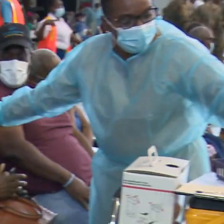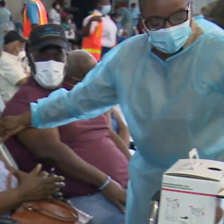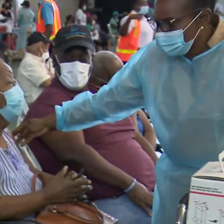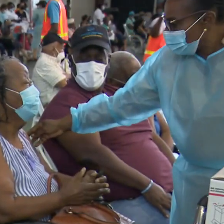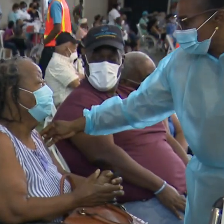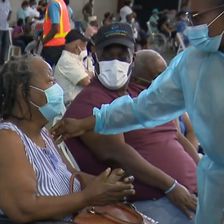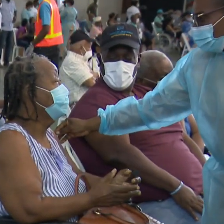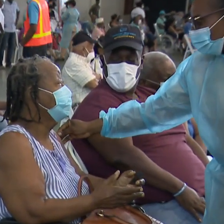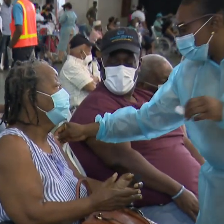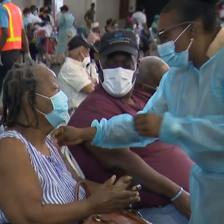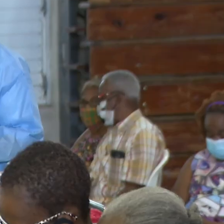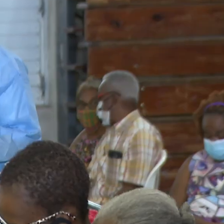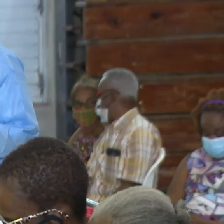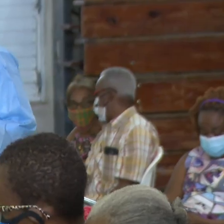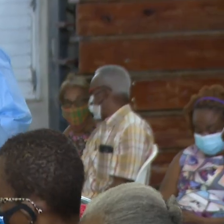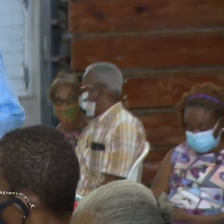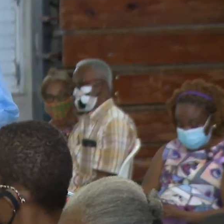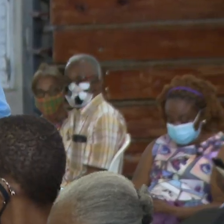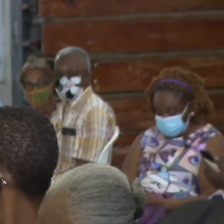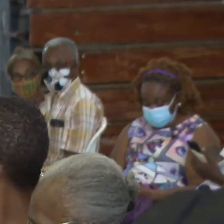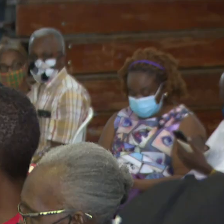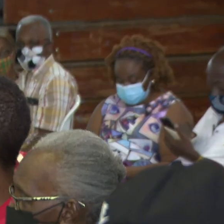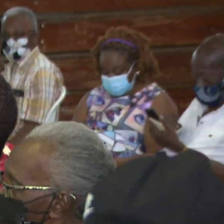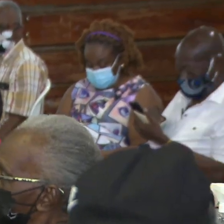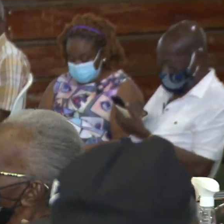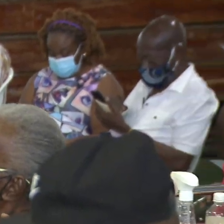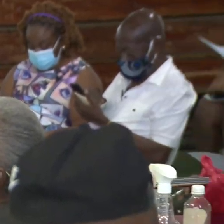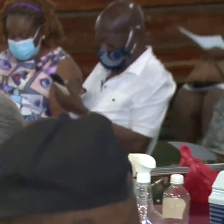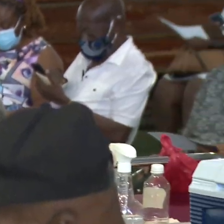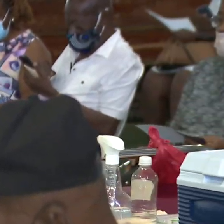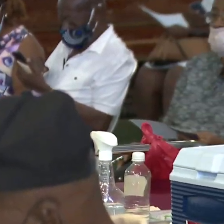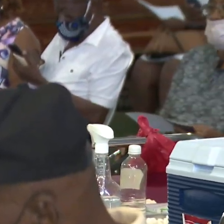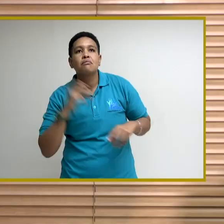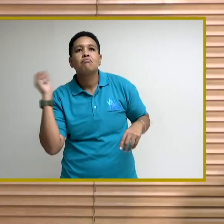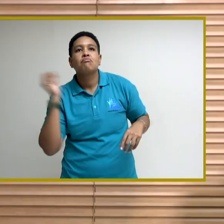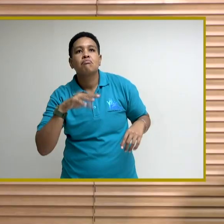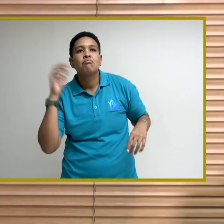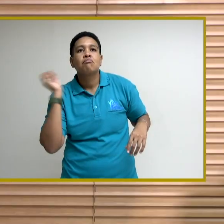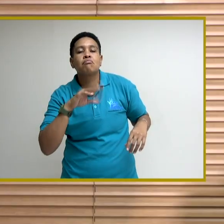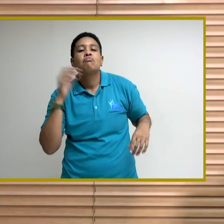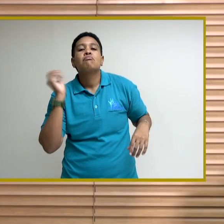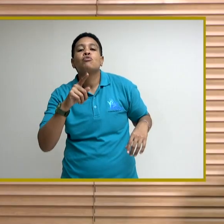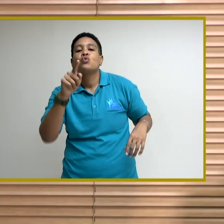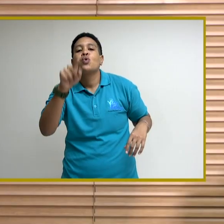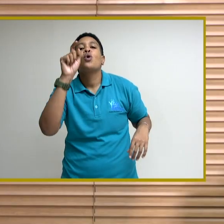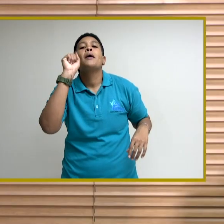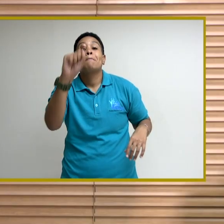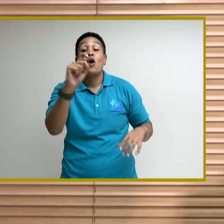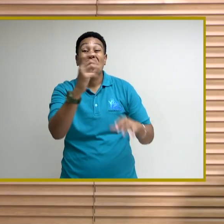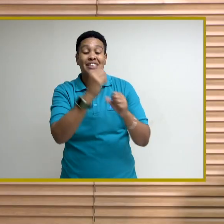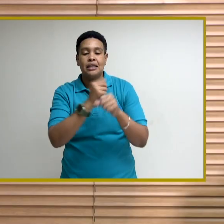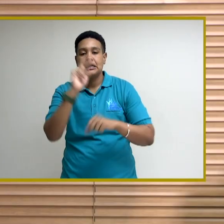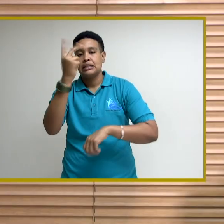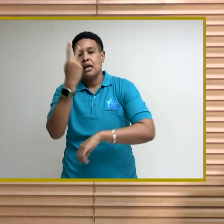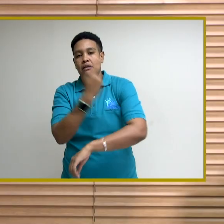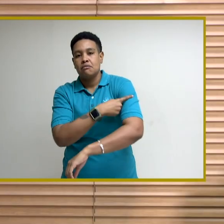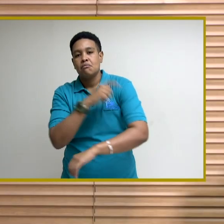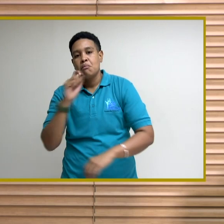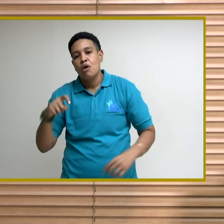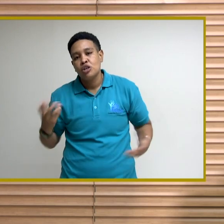the vaccine will not ensure immunity from the COVID-19 virus. You must take the second